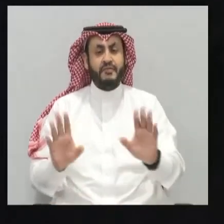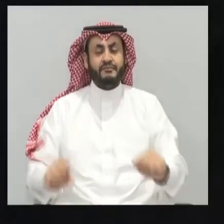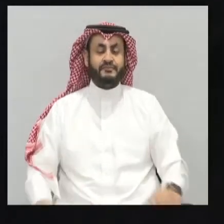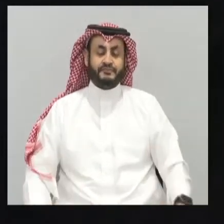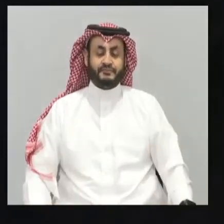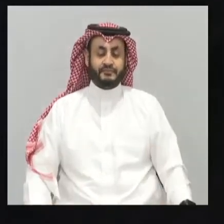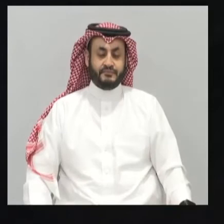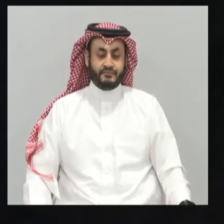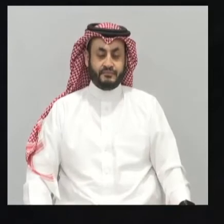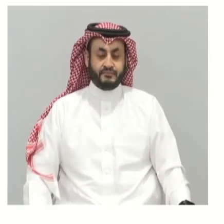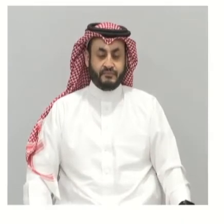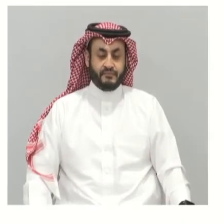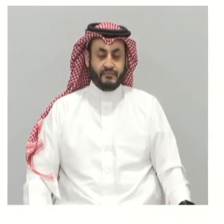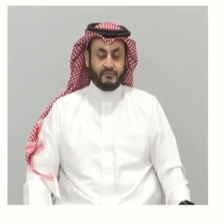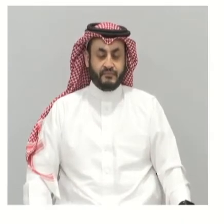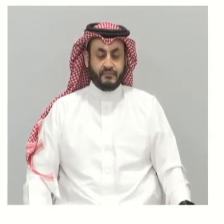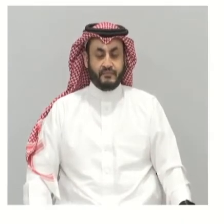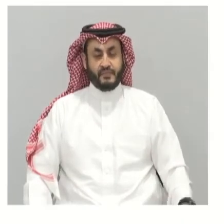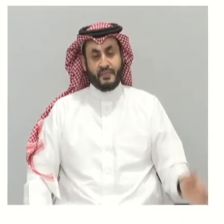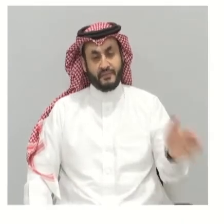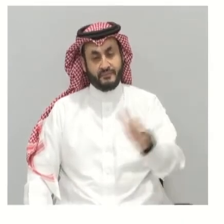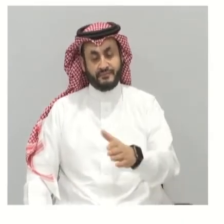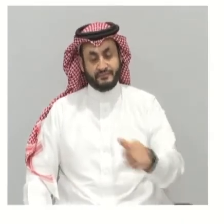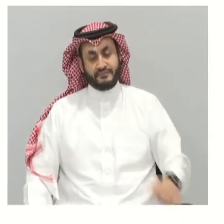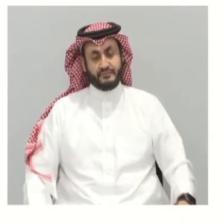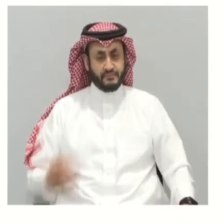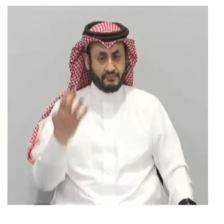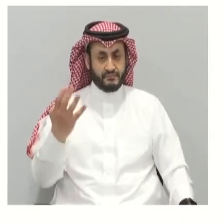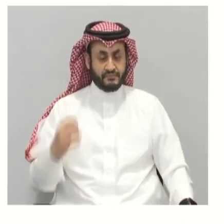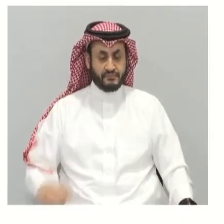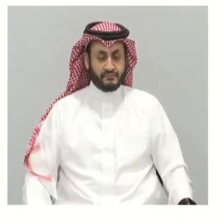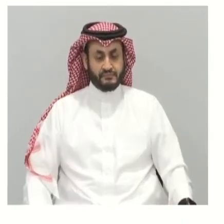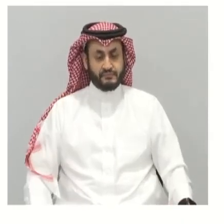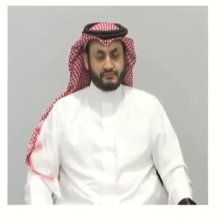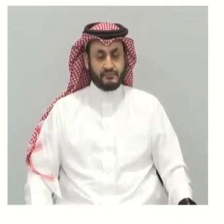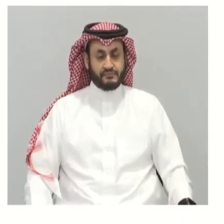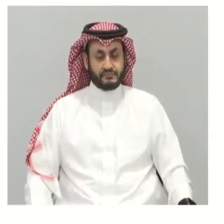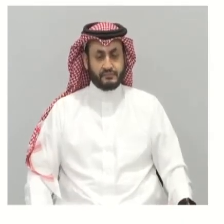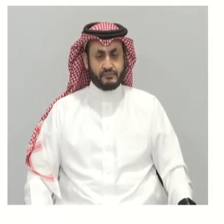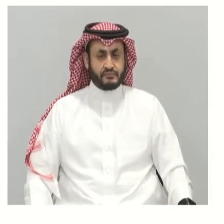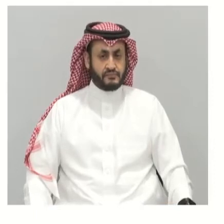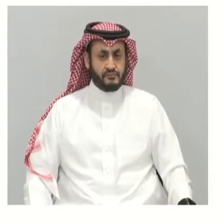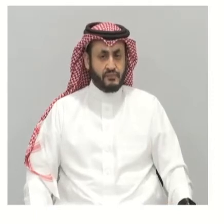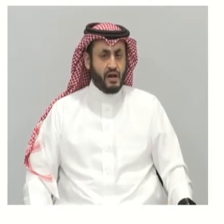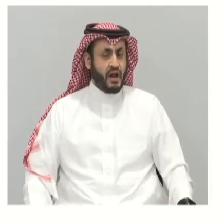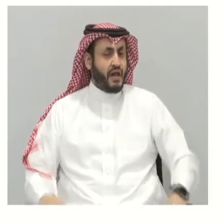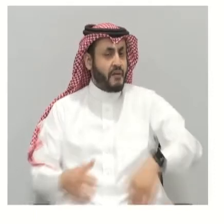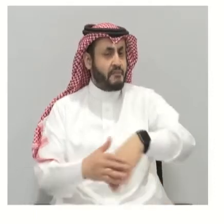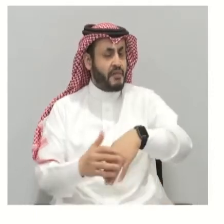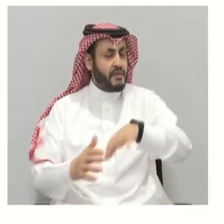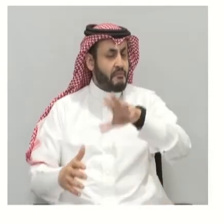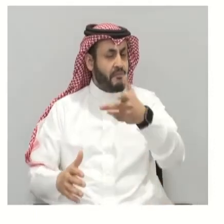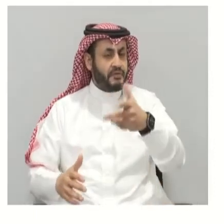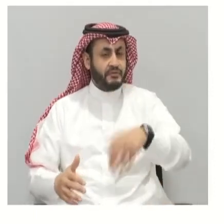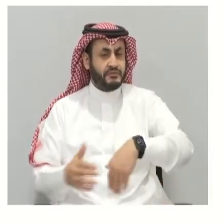video games players. Now, let's take a look at the next question. Who are the sports stars? So in